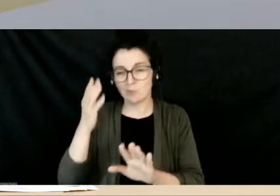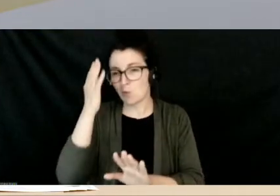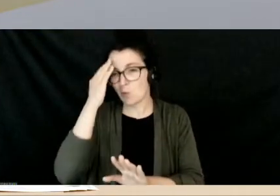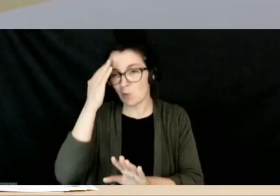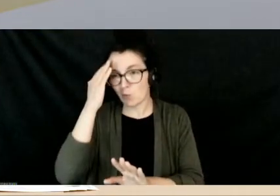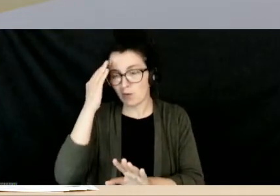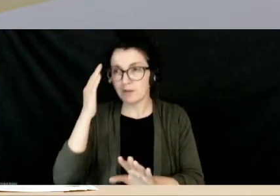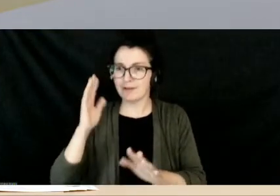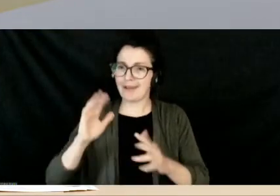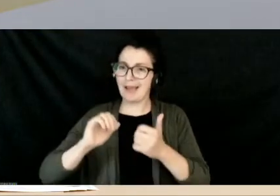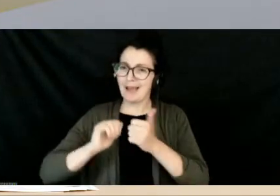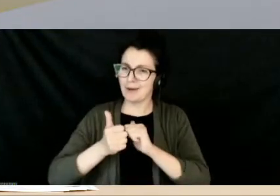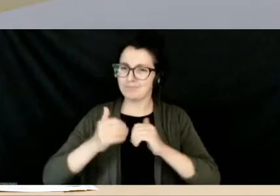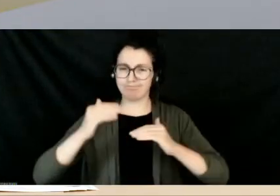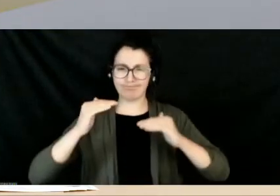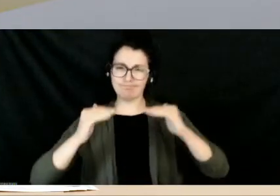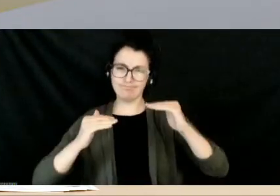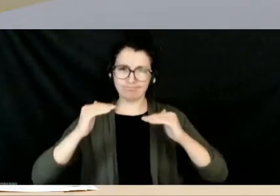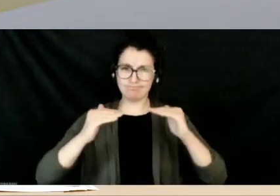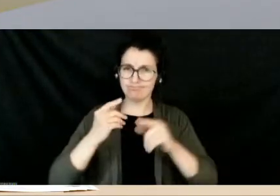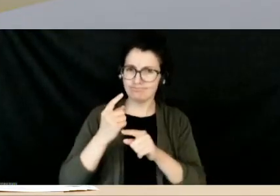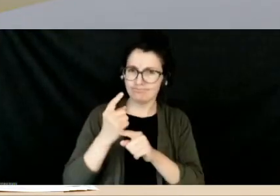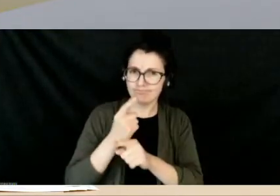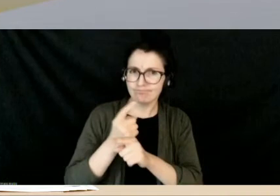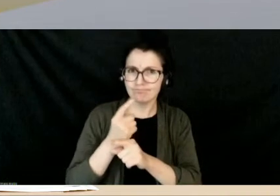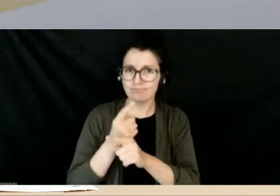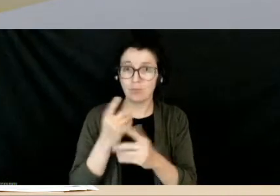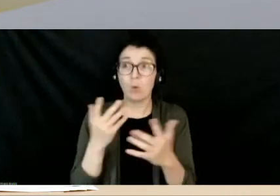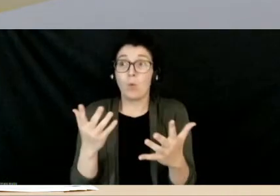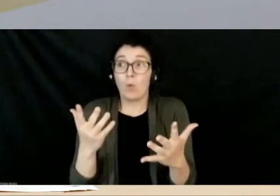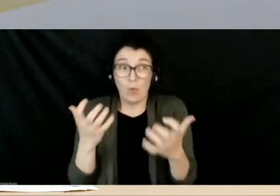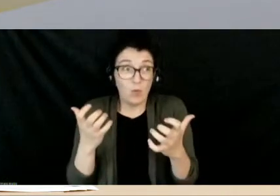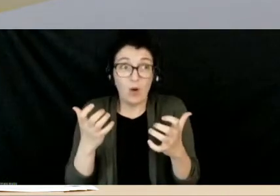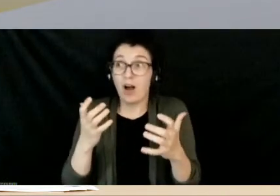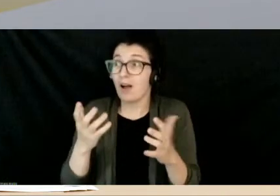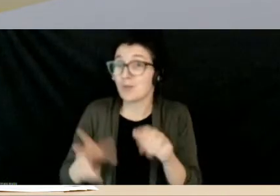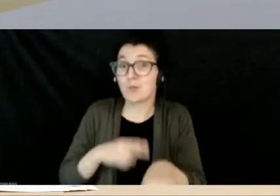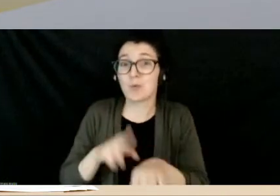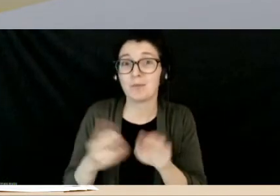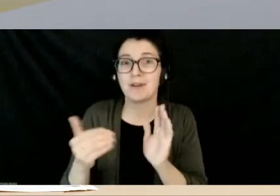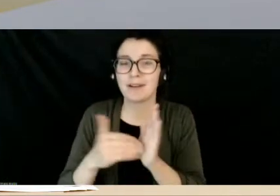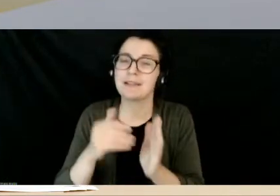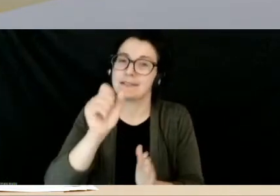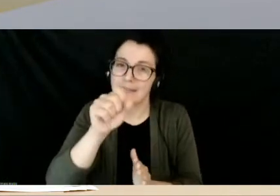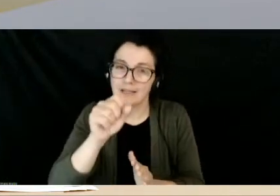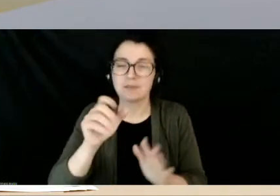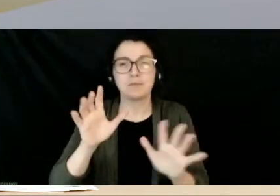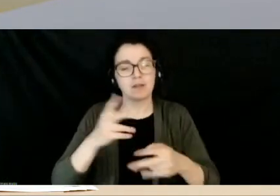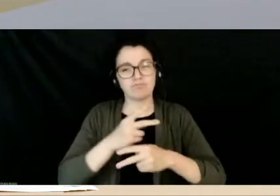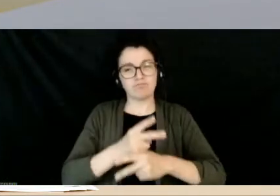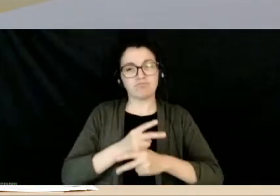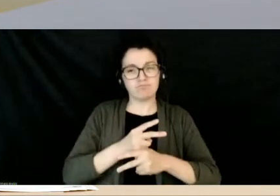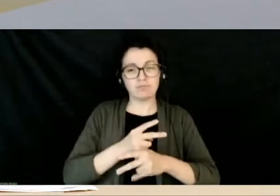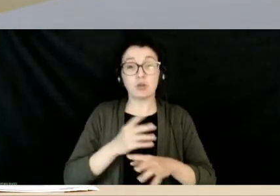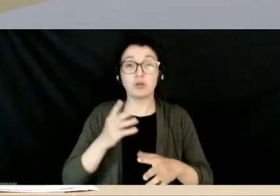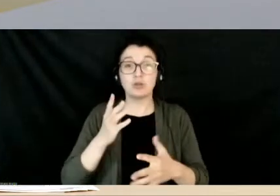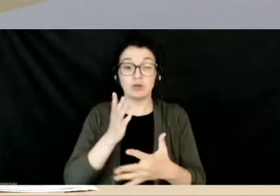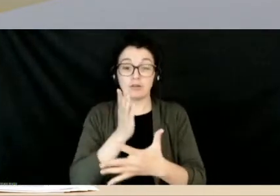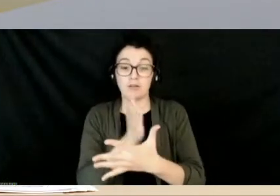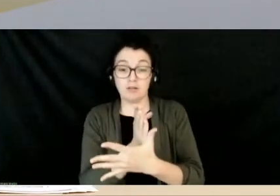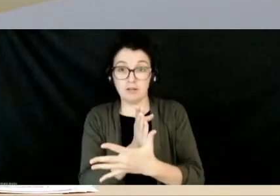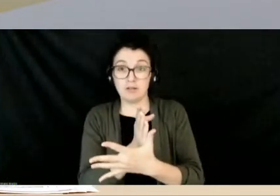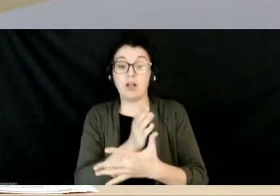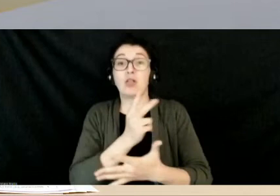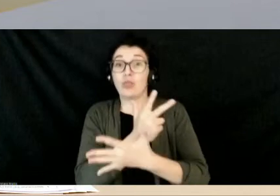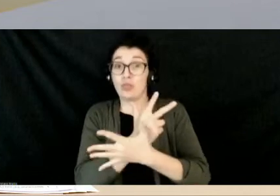measured approach with the desire to reopen and get back to normal? So we've planned for the minimum of 3 weeks between the easing of measures to